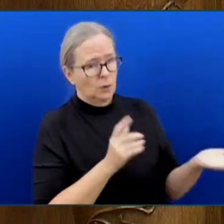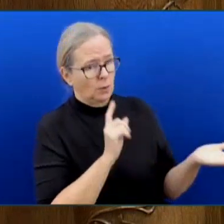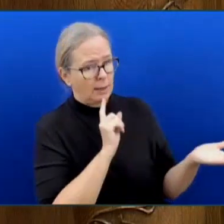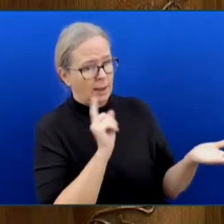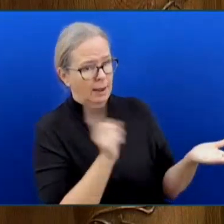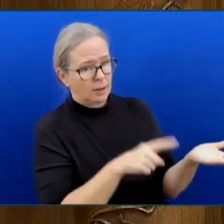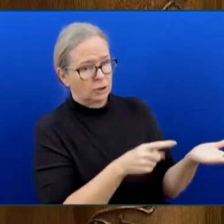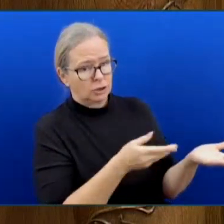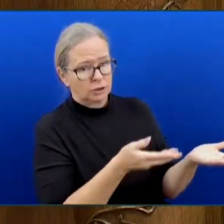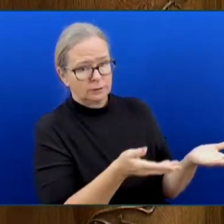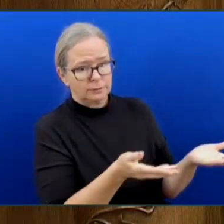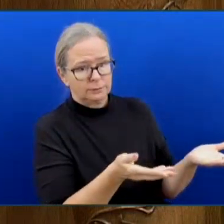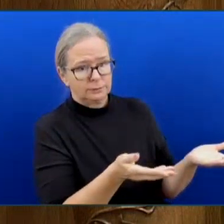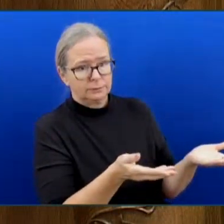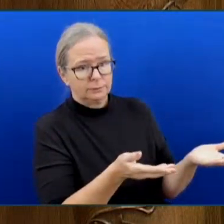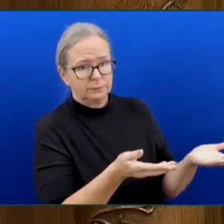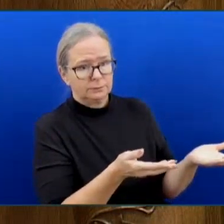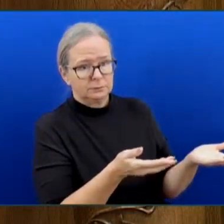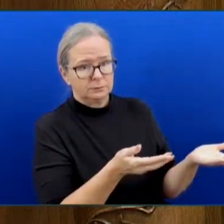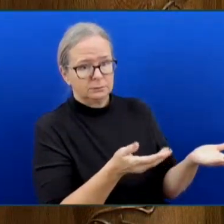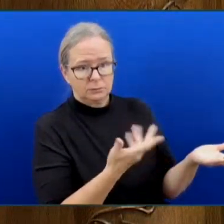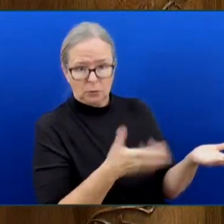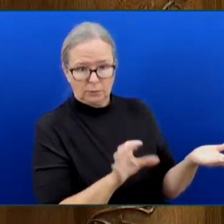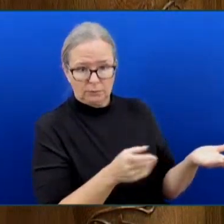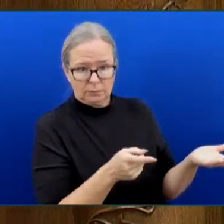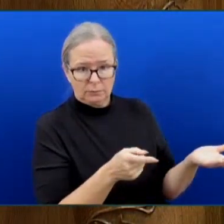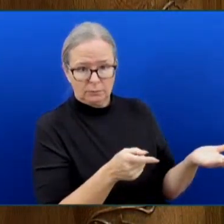If not, please stay quiet.